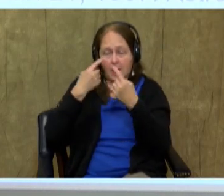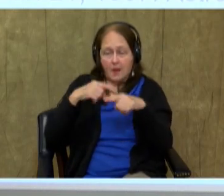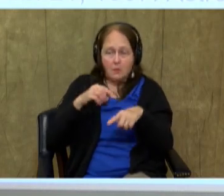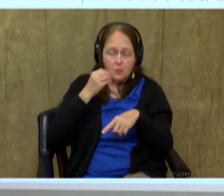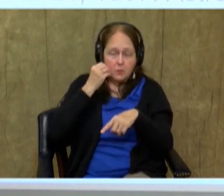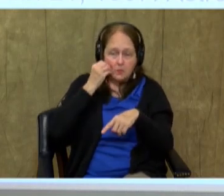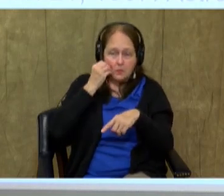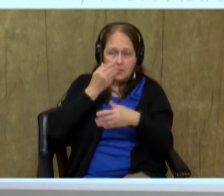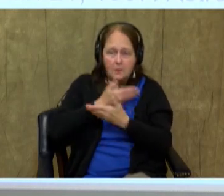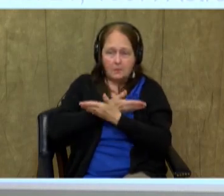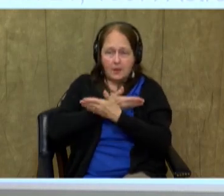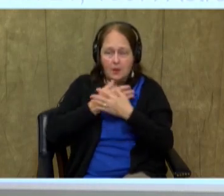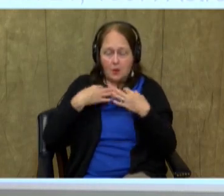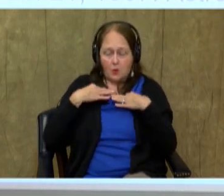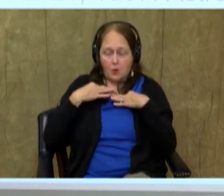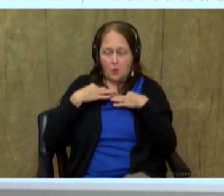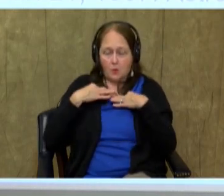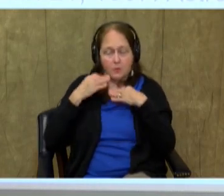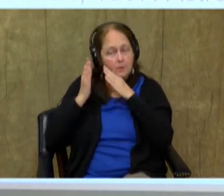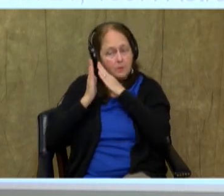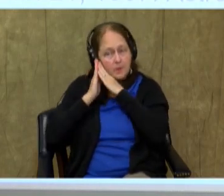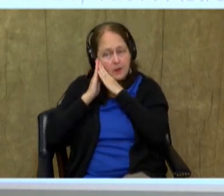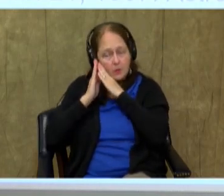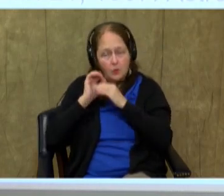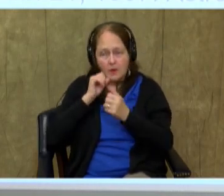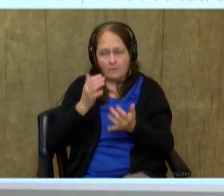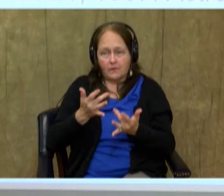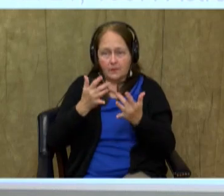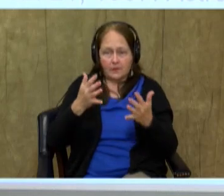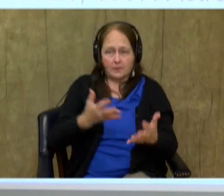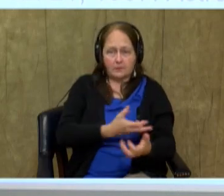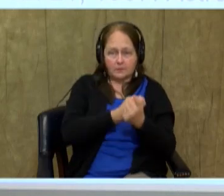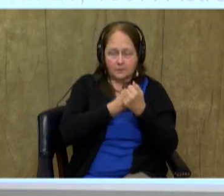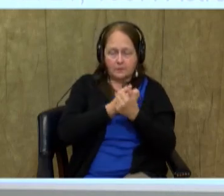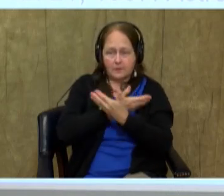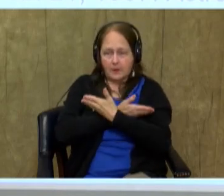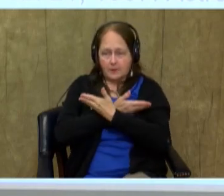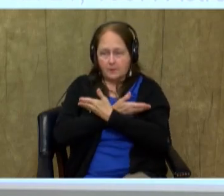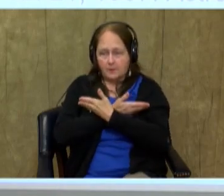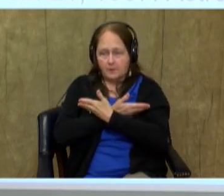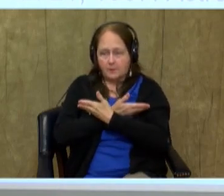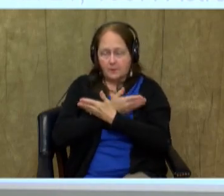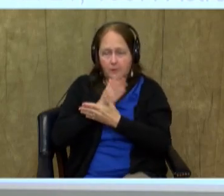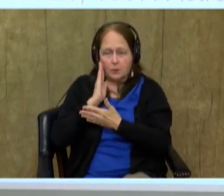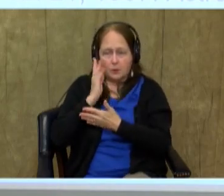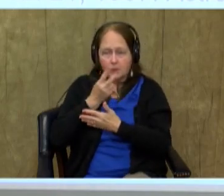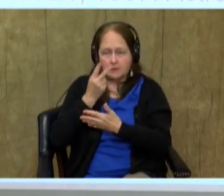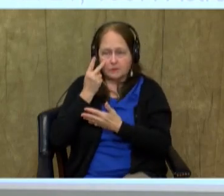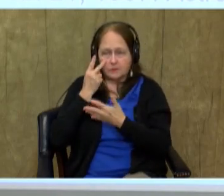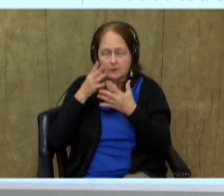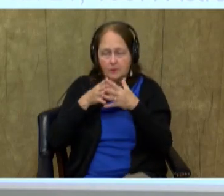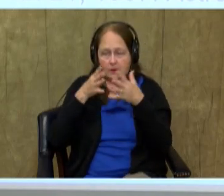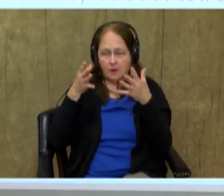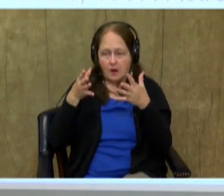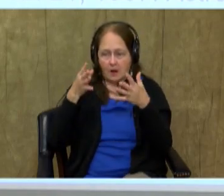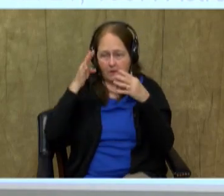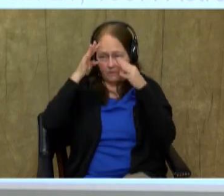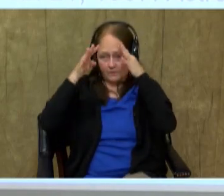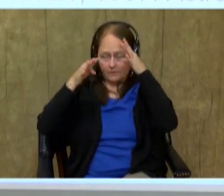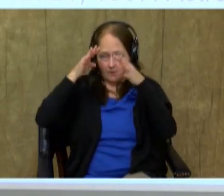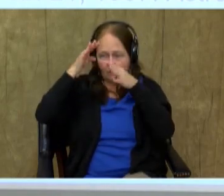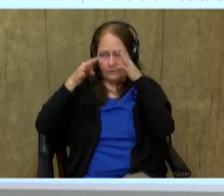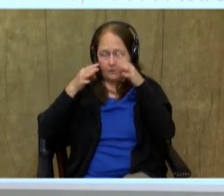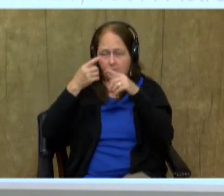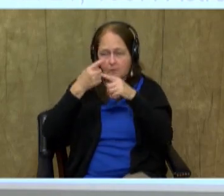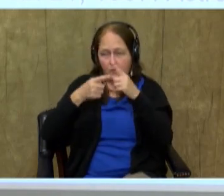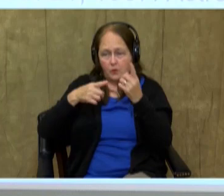the infant's clothes or bedding won't catch fire until somebody can get in there to rescue them. So we see a lot of innovation come